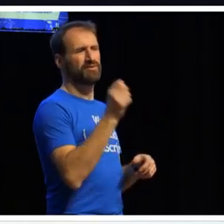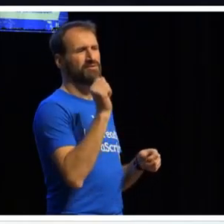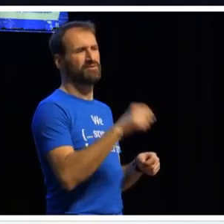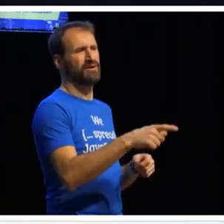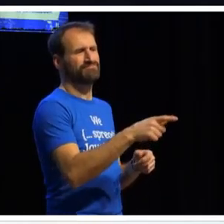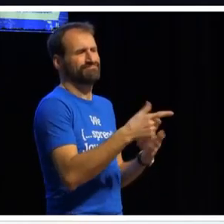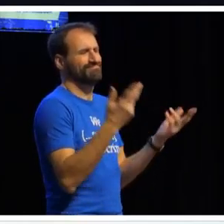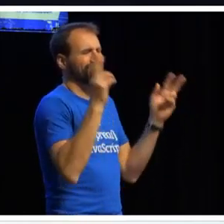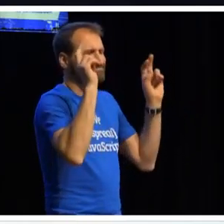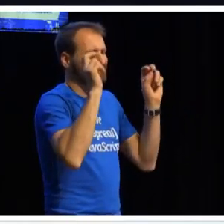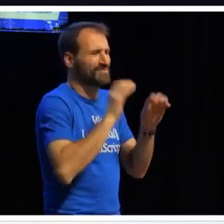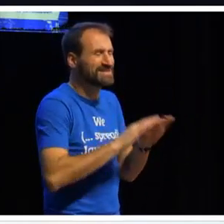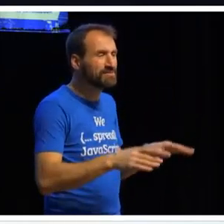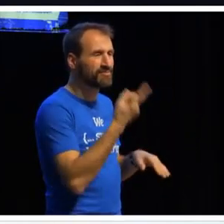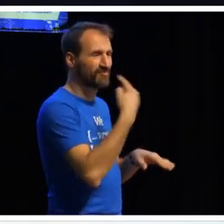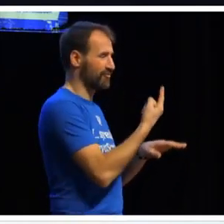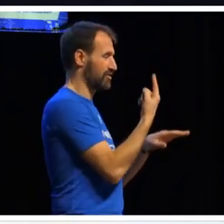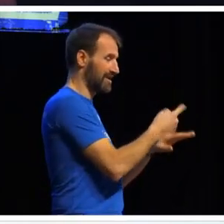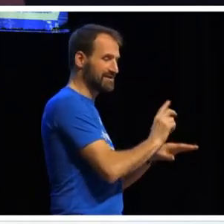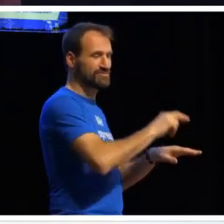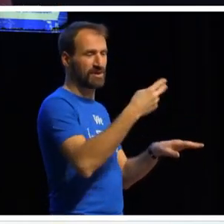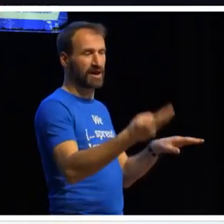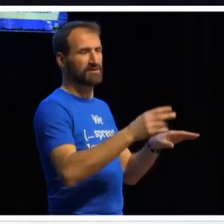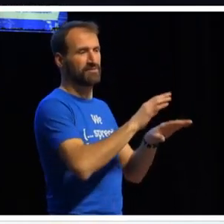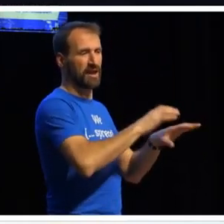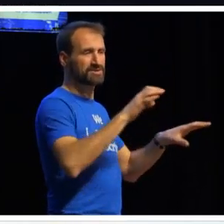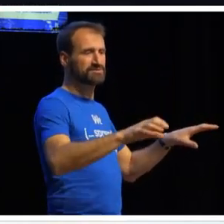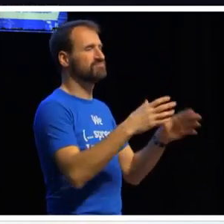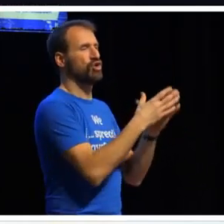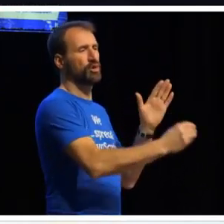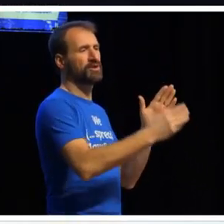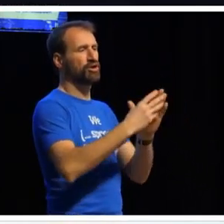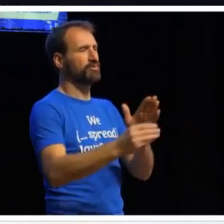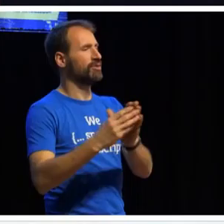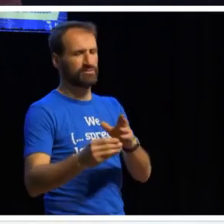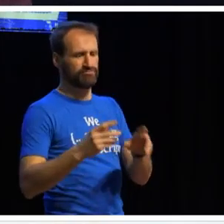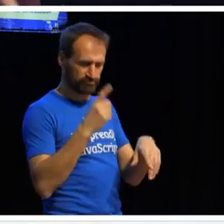it from one place to the other without having to rewrite it in a different language and potentially introduce bugs.